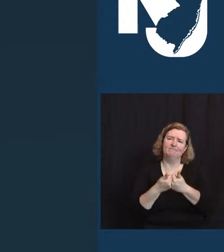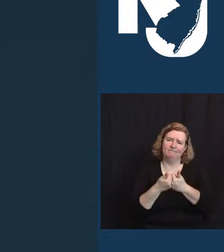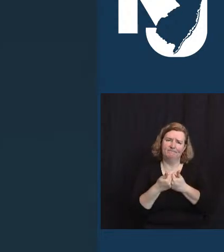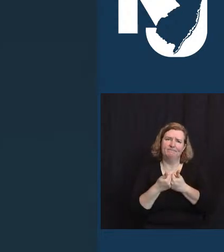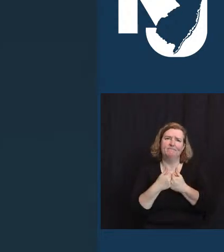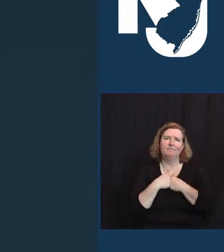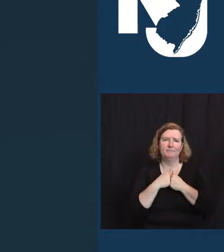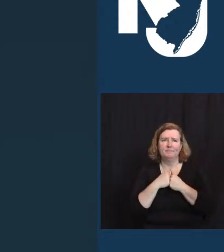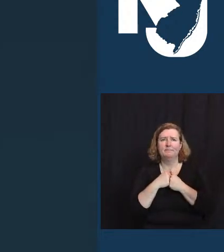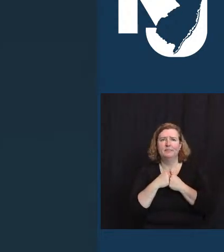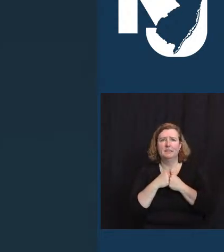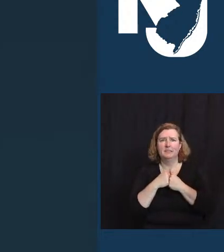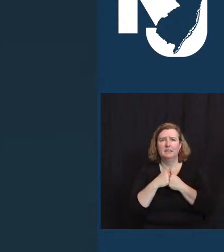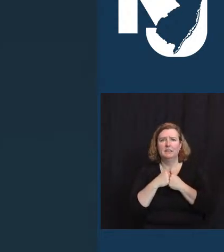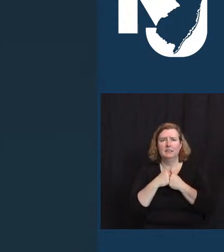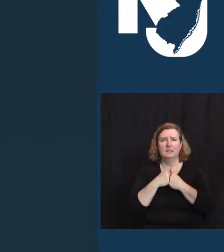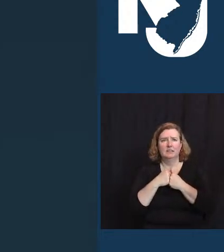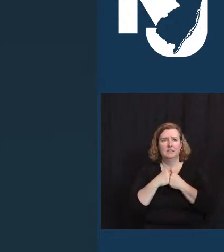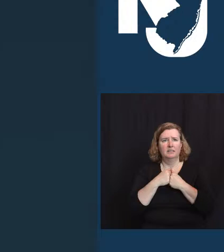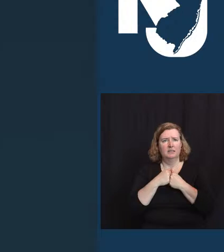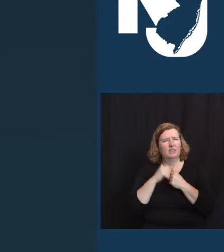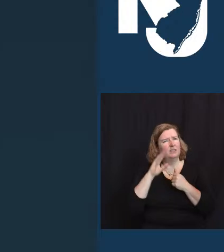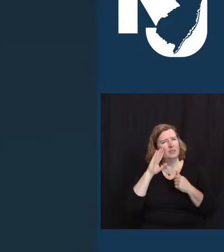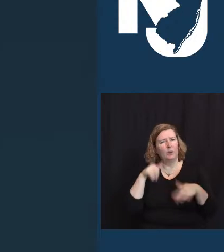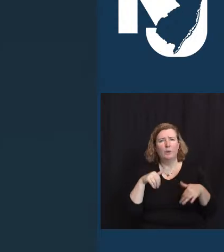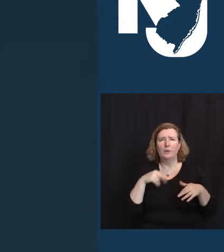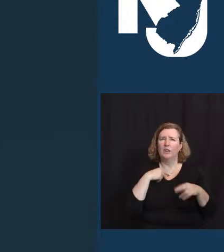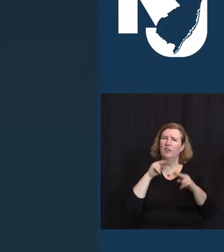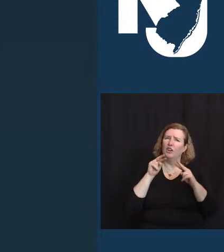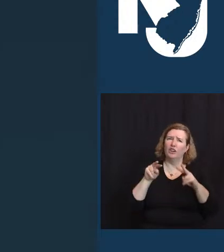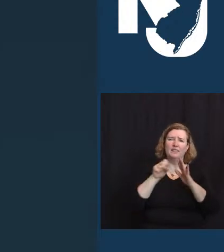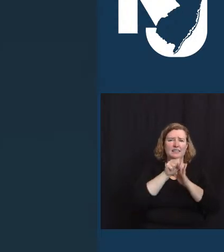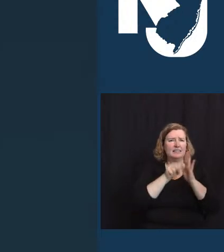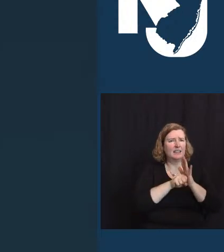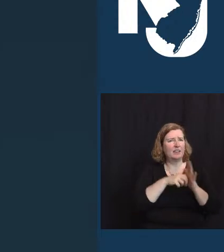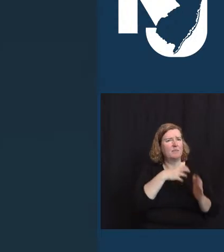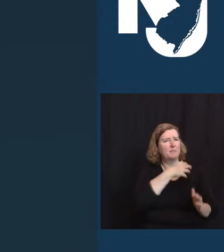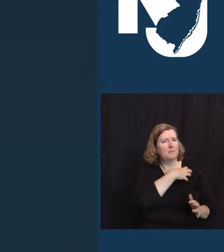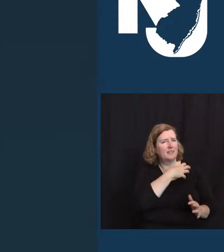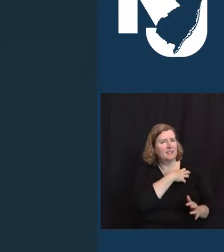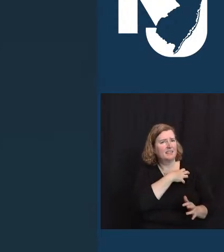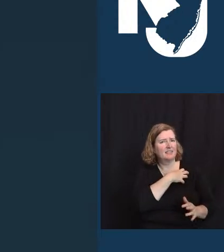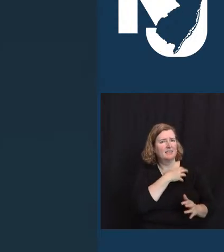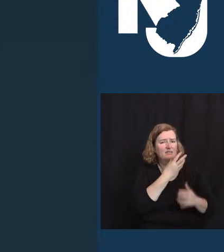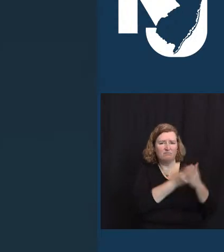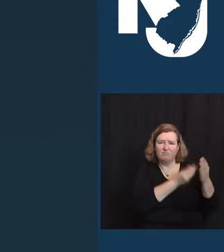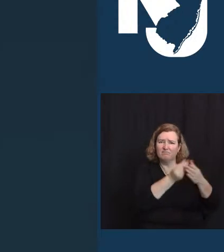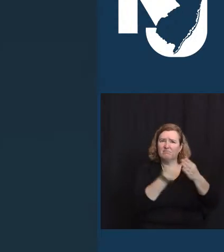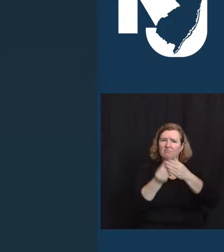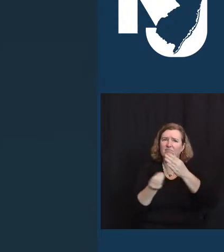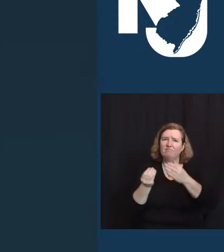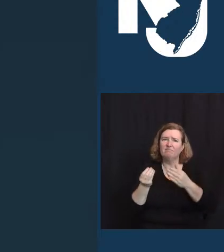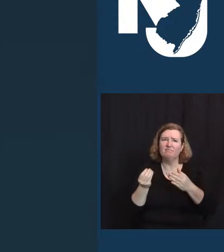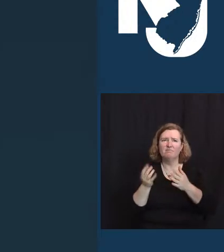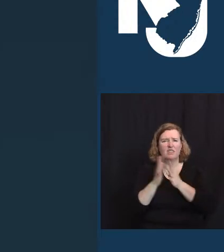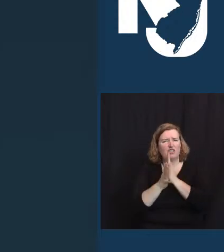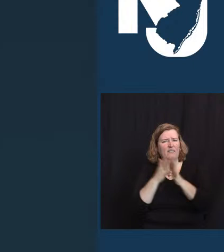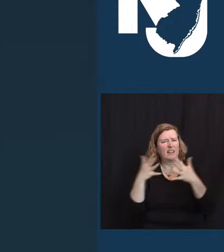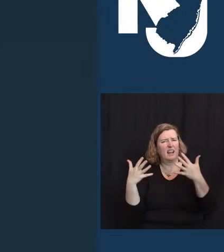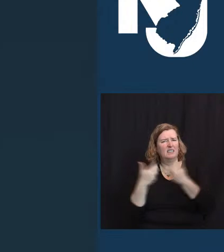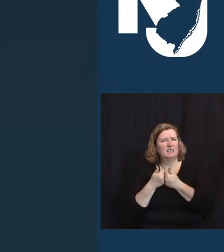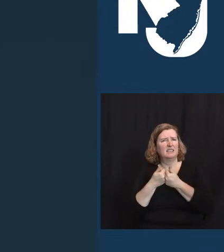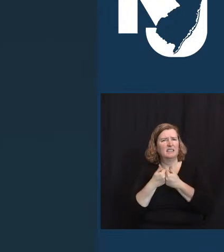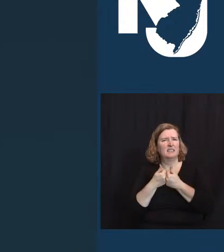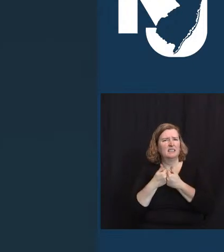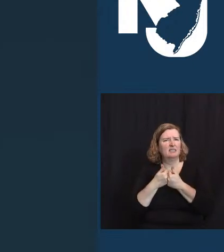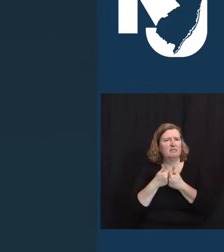folks lost in the state police, there's an uncomfortable amount of traffic accidents, a lot of them motorcycles. I don't know, in Paul's